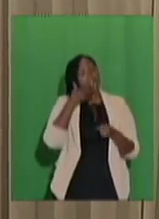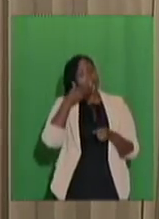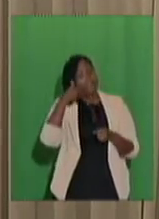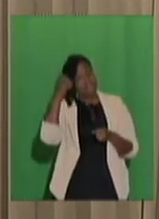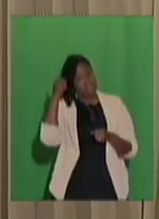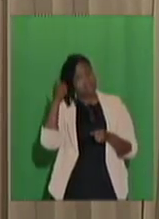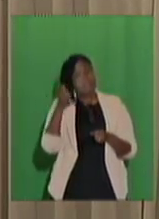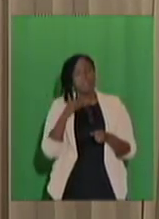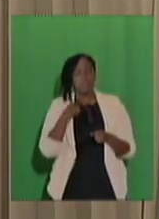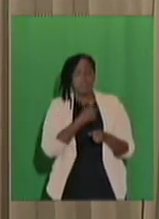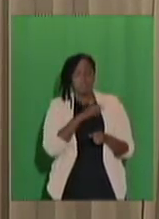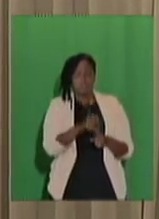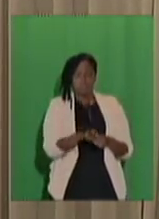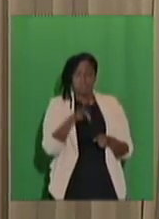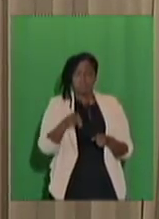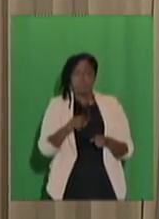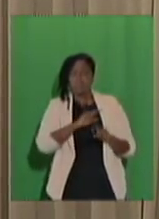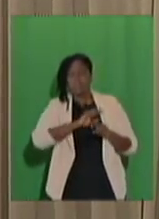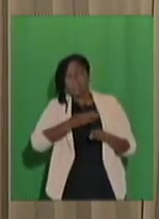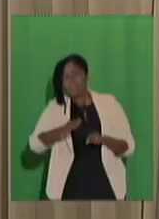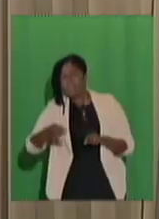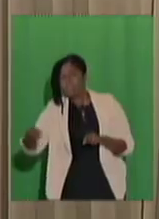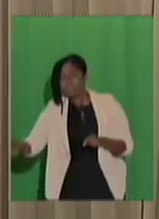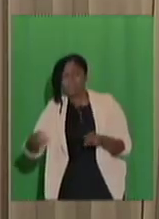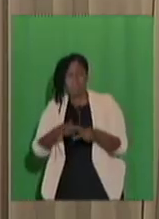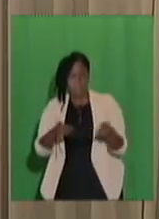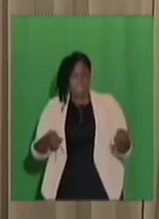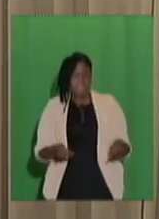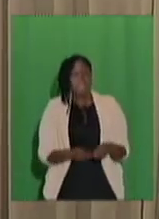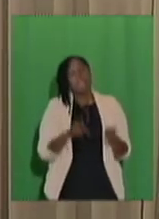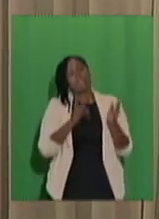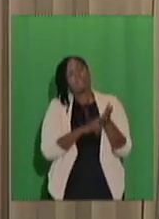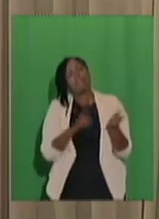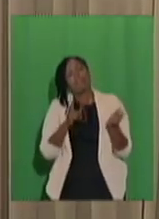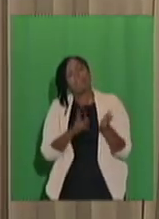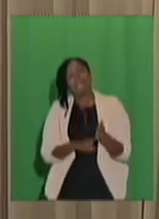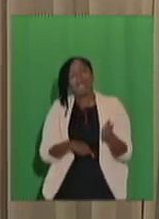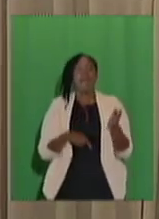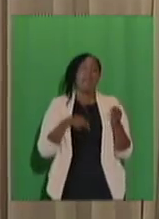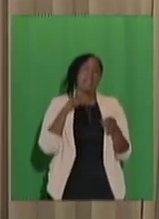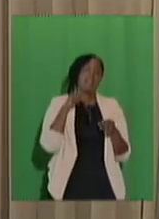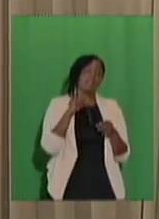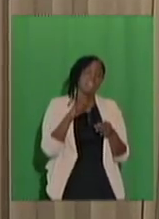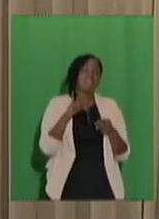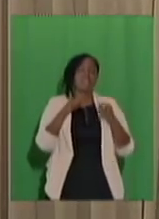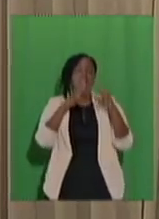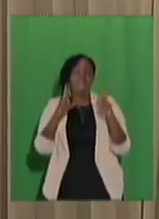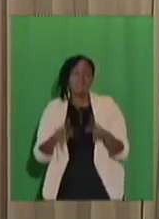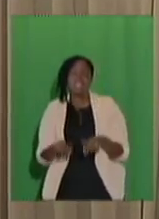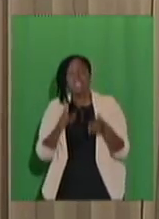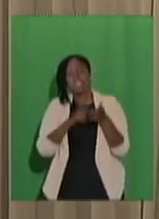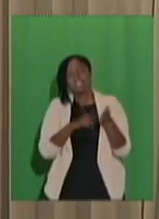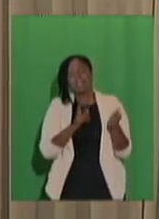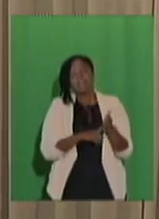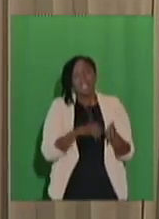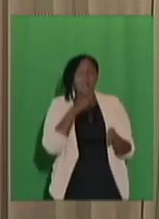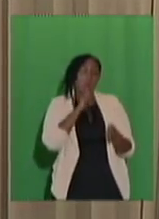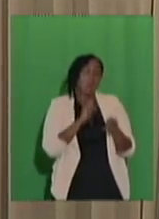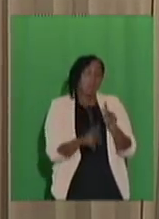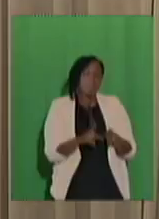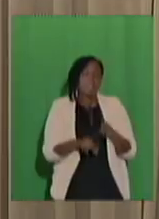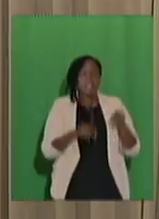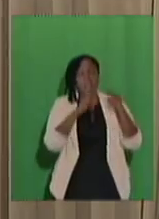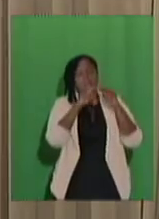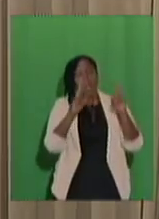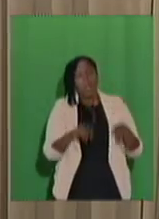of facilities. There would be sometimes guest houses, sometimes geriatric homes that we would not have been used for quite some time. But